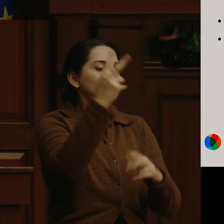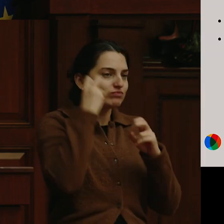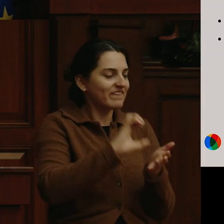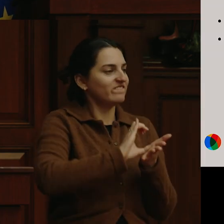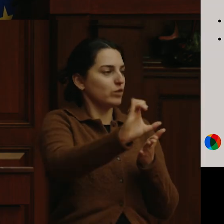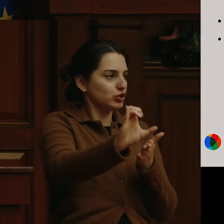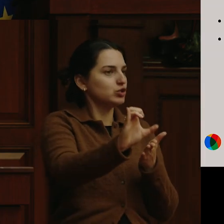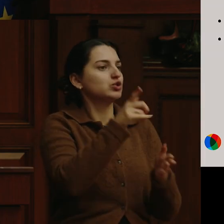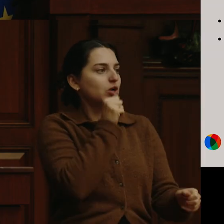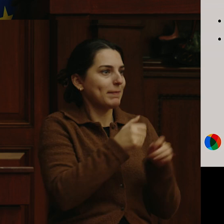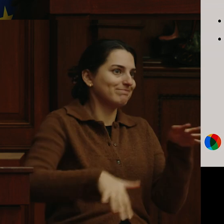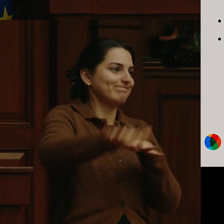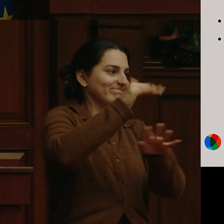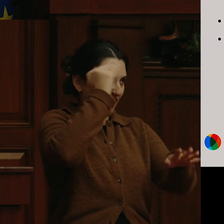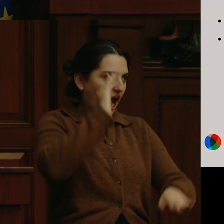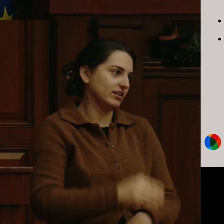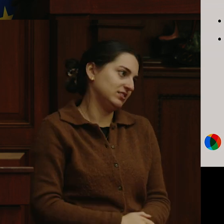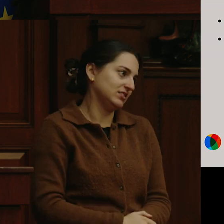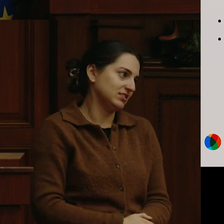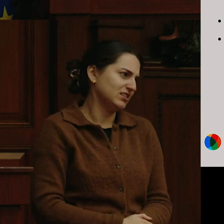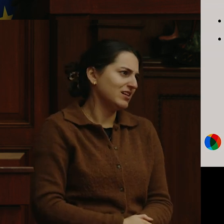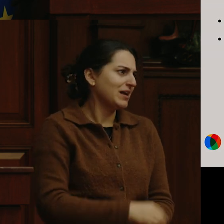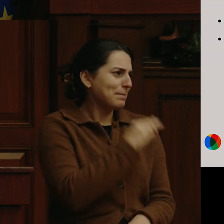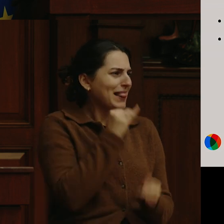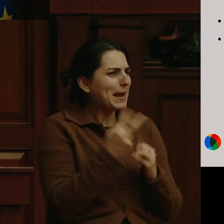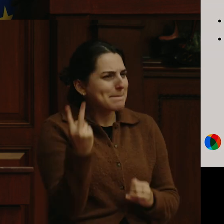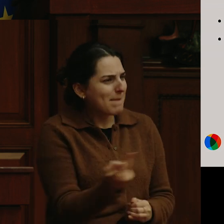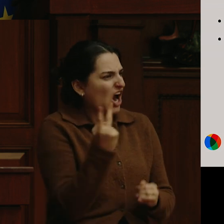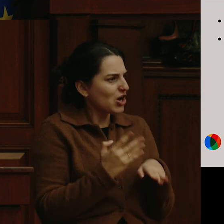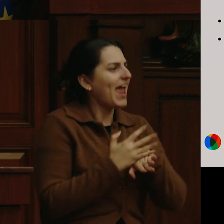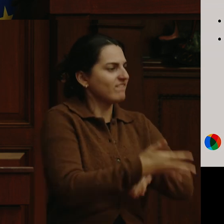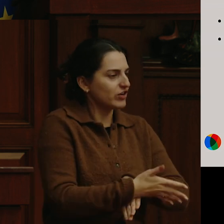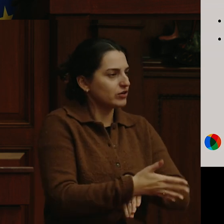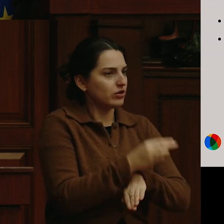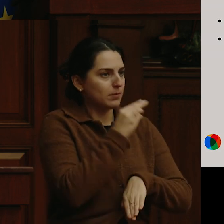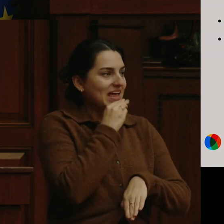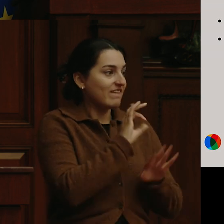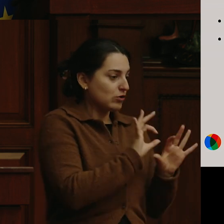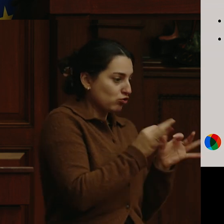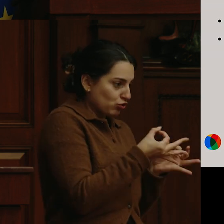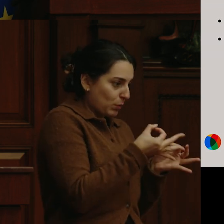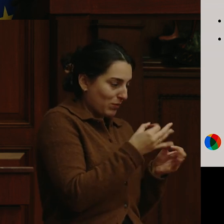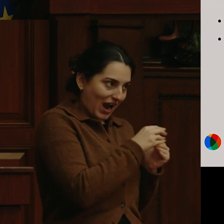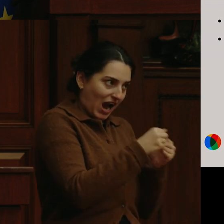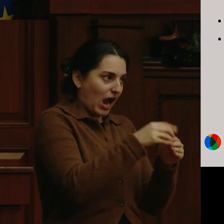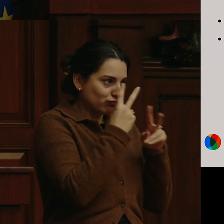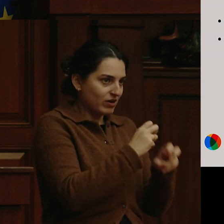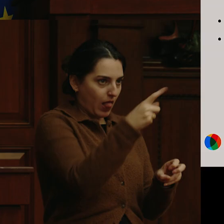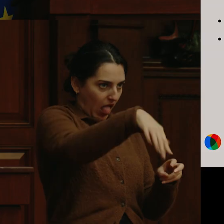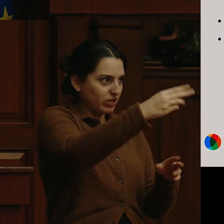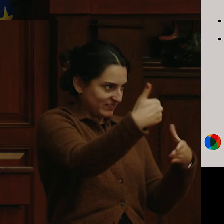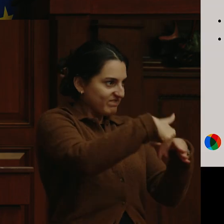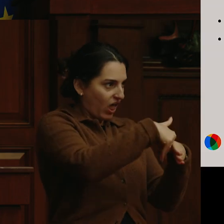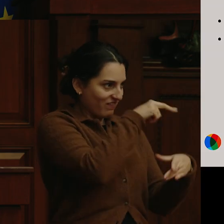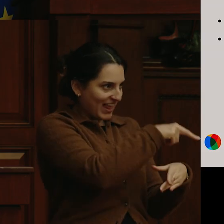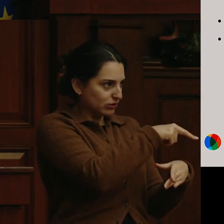address across the island of Ireland. And it's very much a partnership effort, so we have a steering group guiding the research. Many people in the room are involved